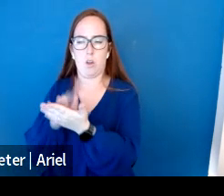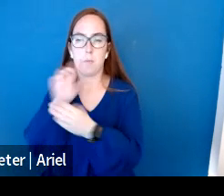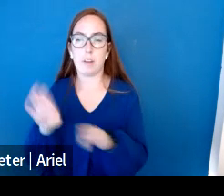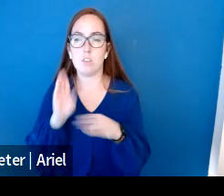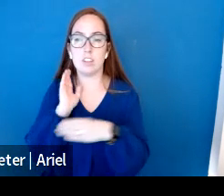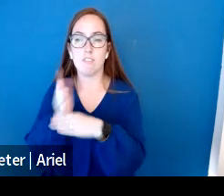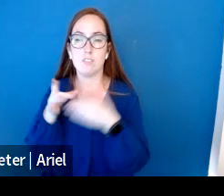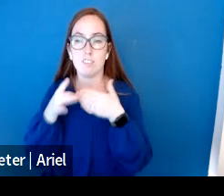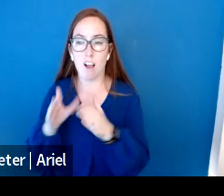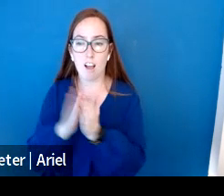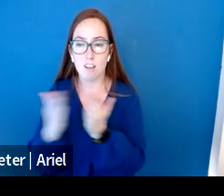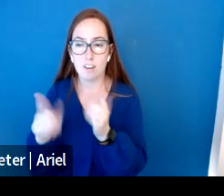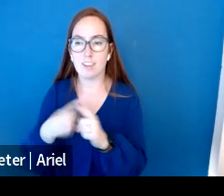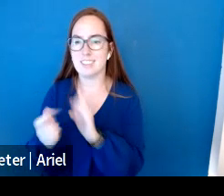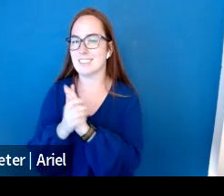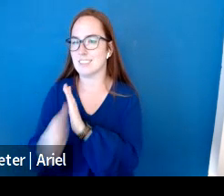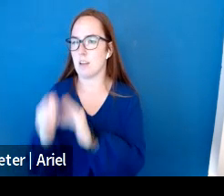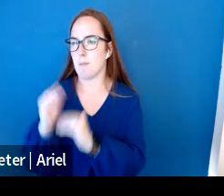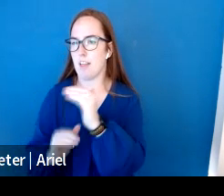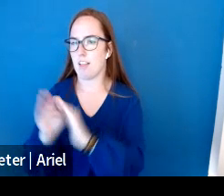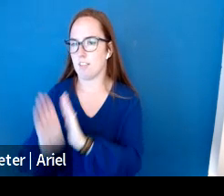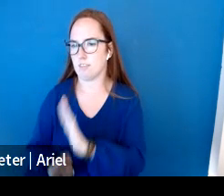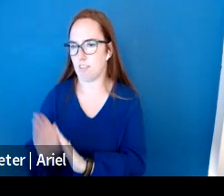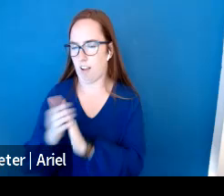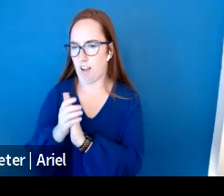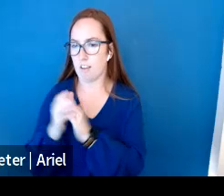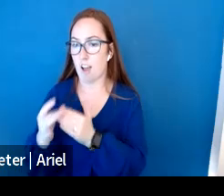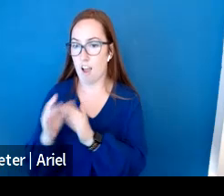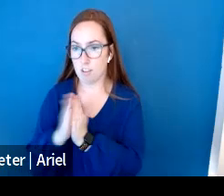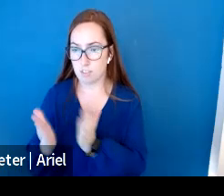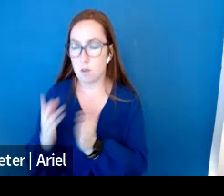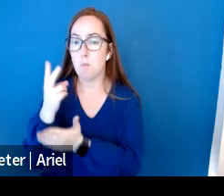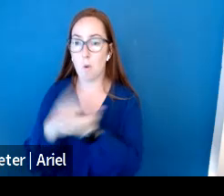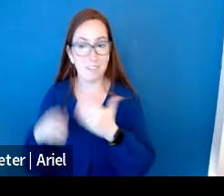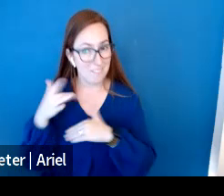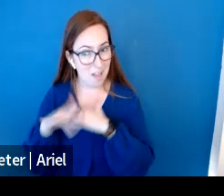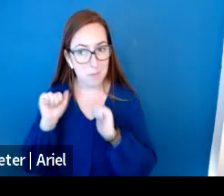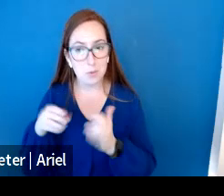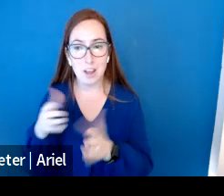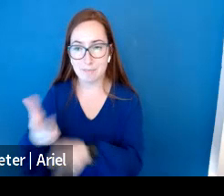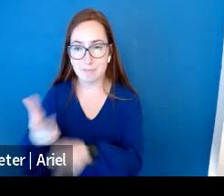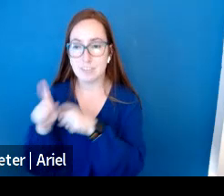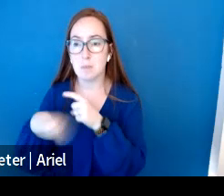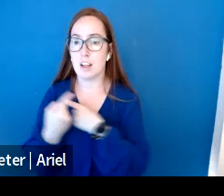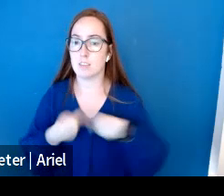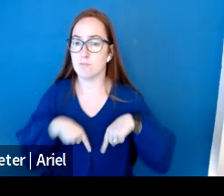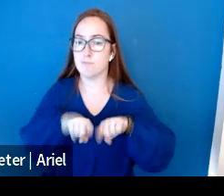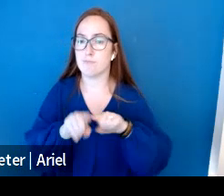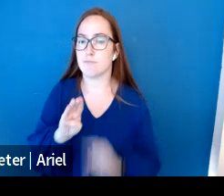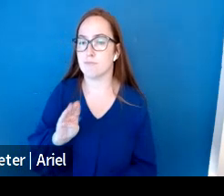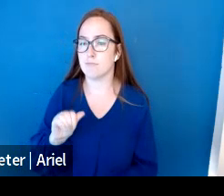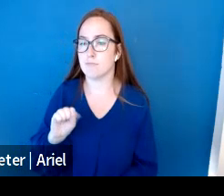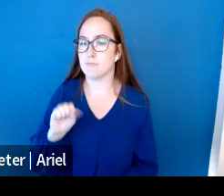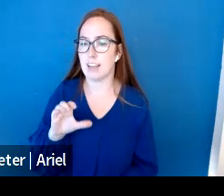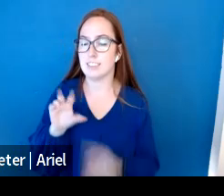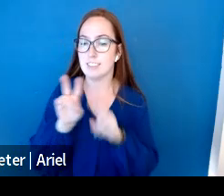her skill building guide that are both available, that are both aligned with the BASC assessment tools,